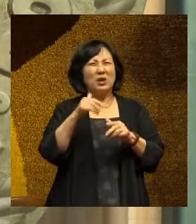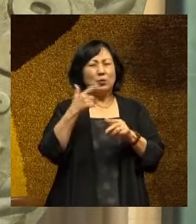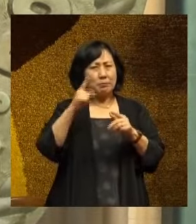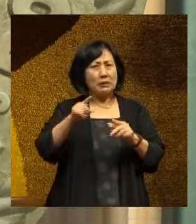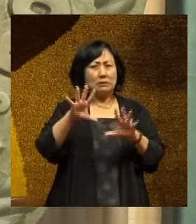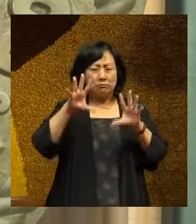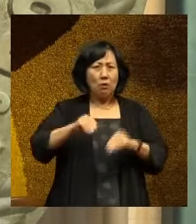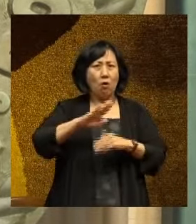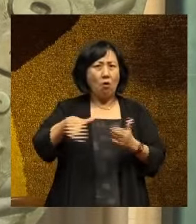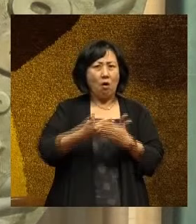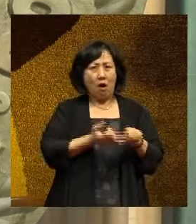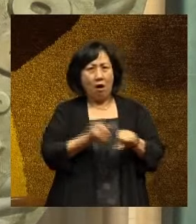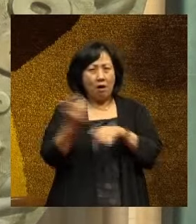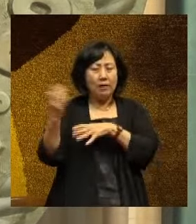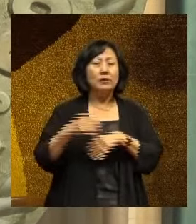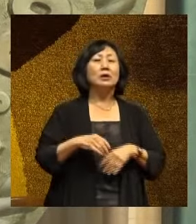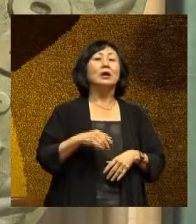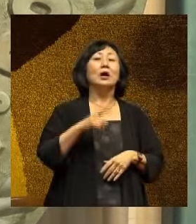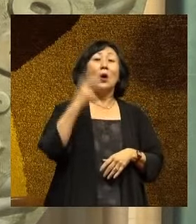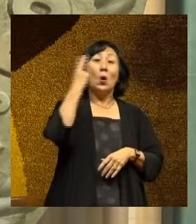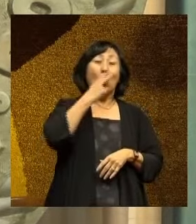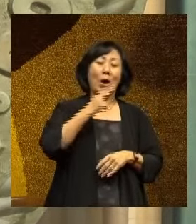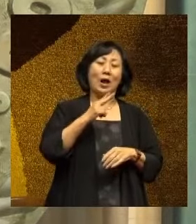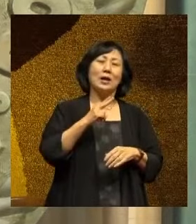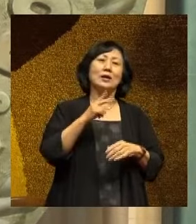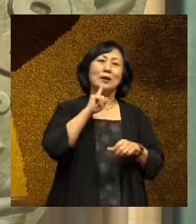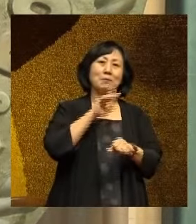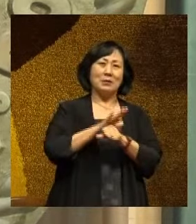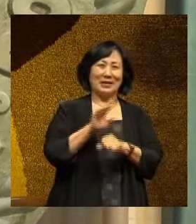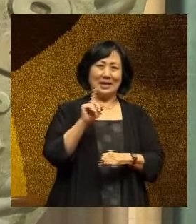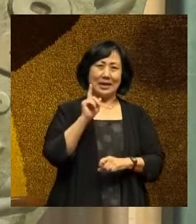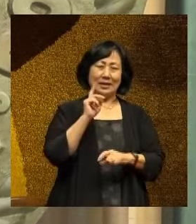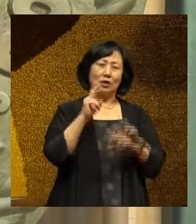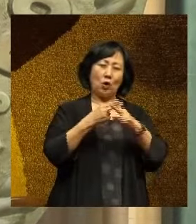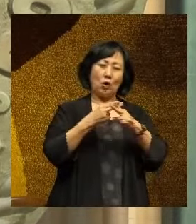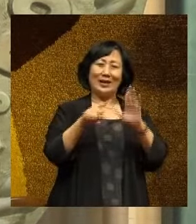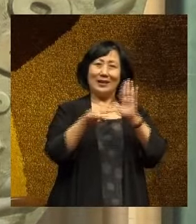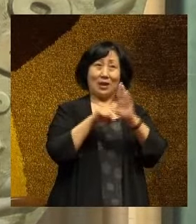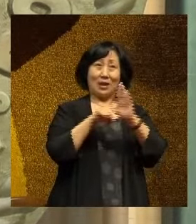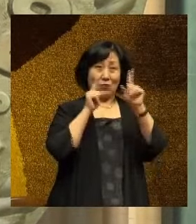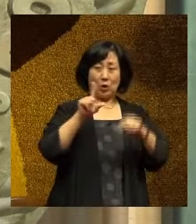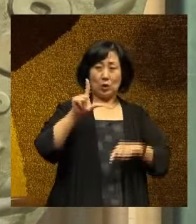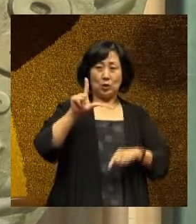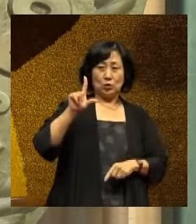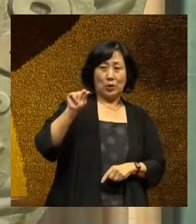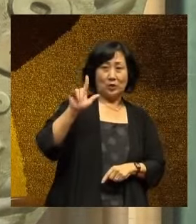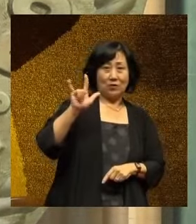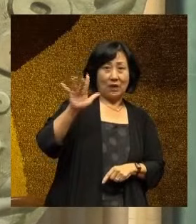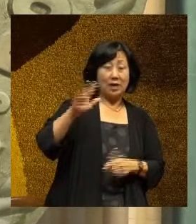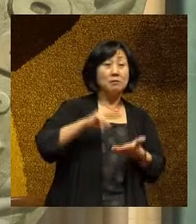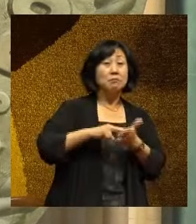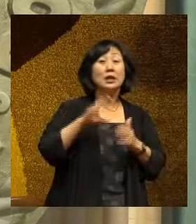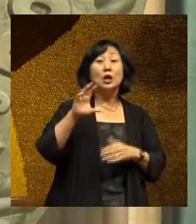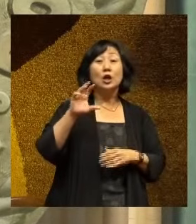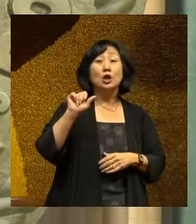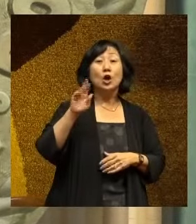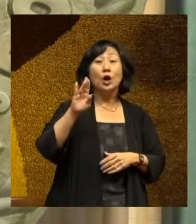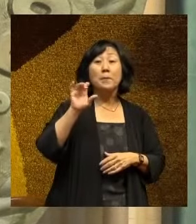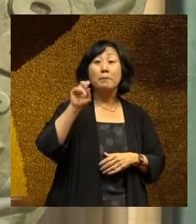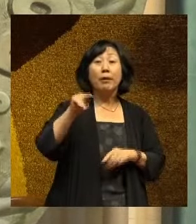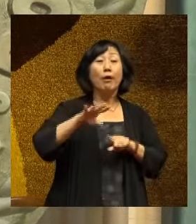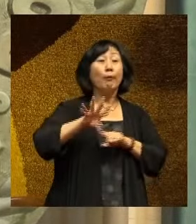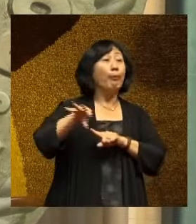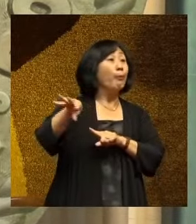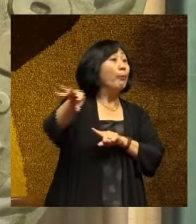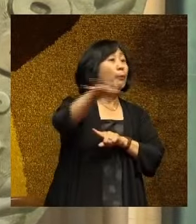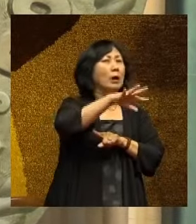to commit to a net negative goal by 2045 to capture more carbon than we produce.